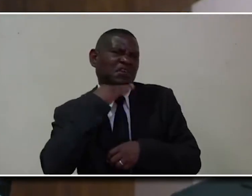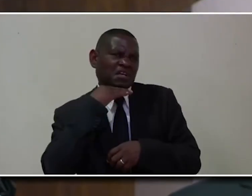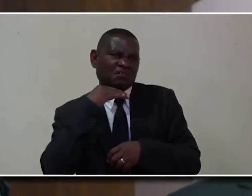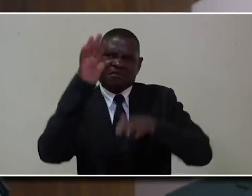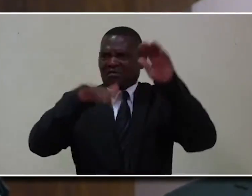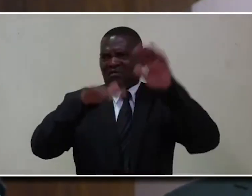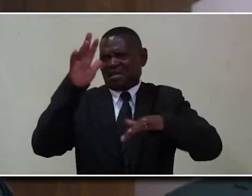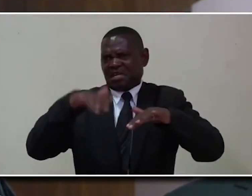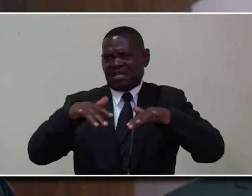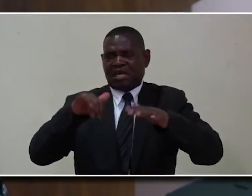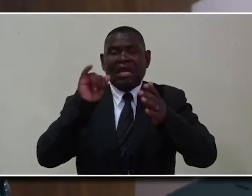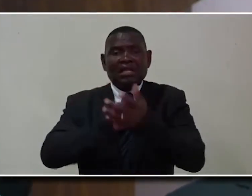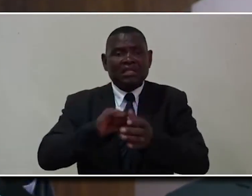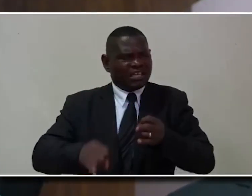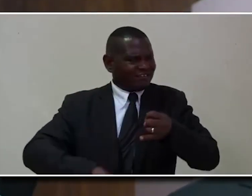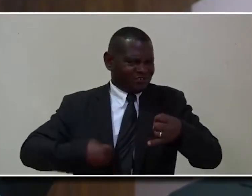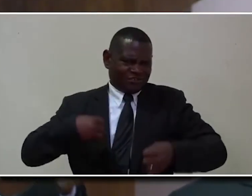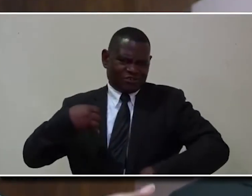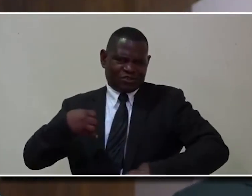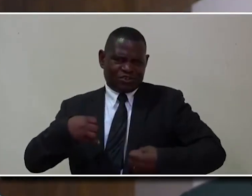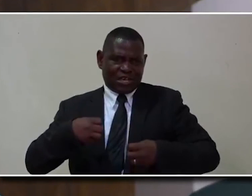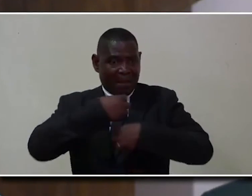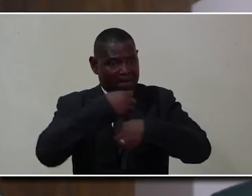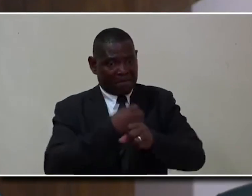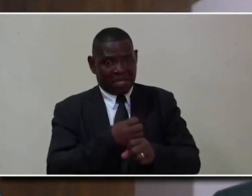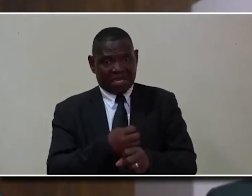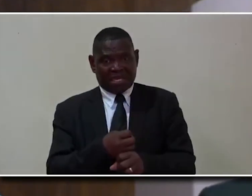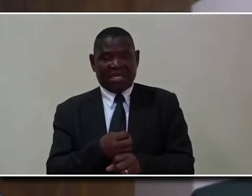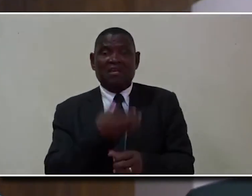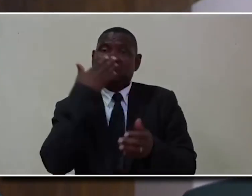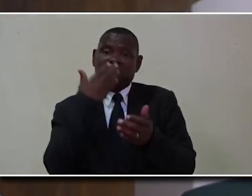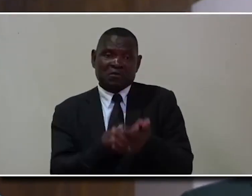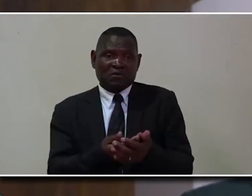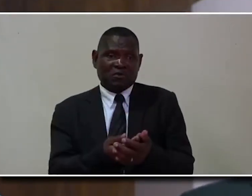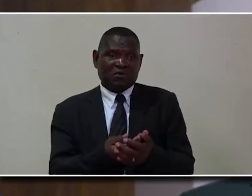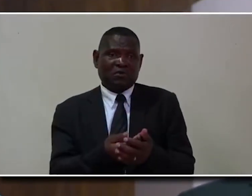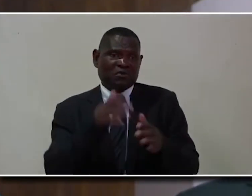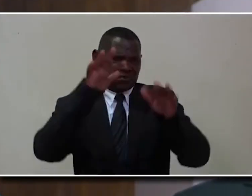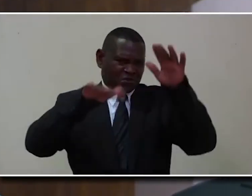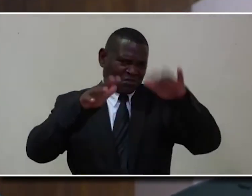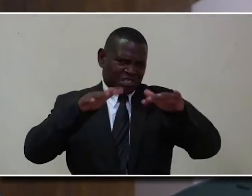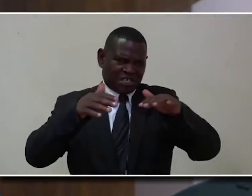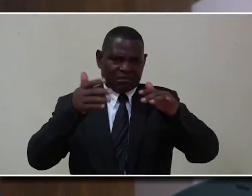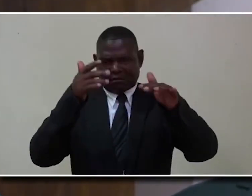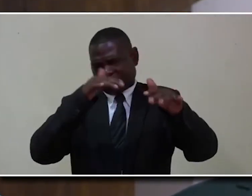that joy caused by good rain is no longer there because now there is drought.